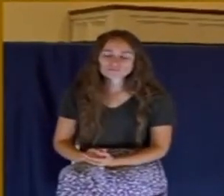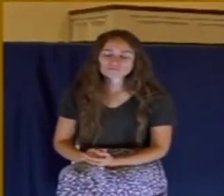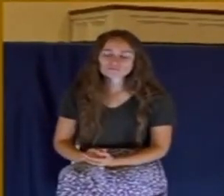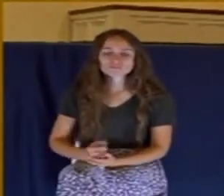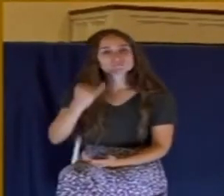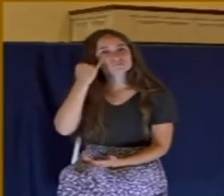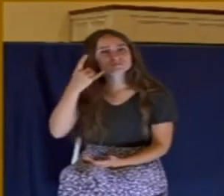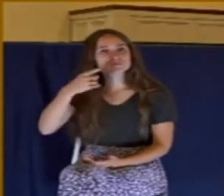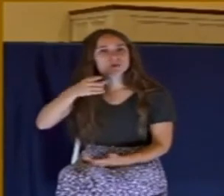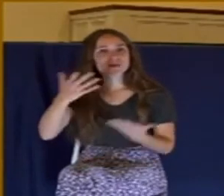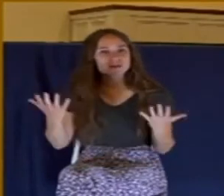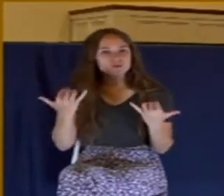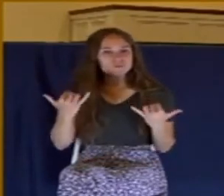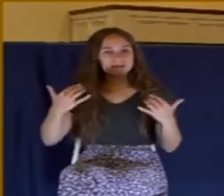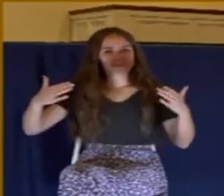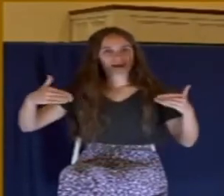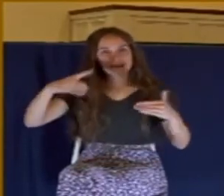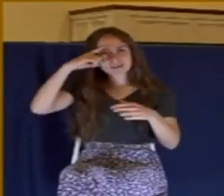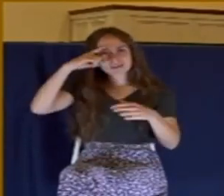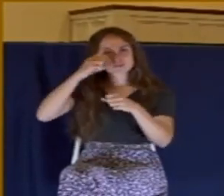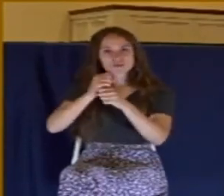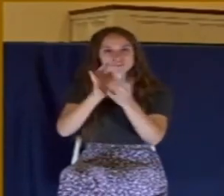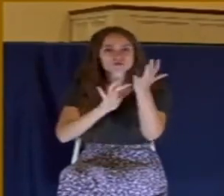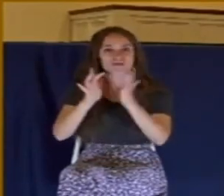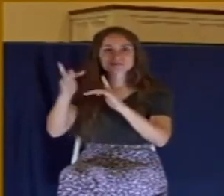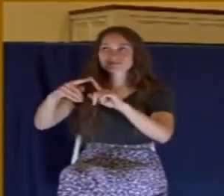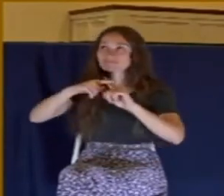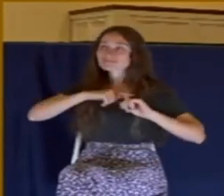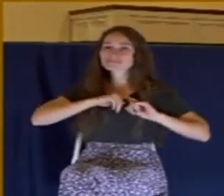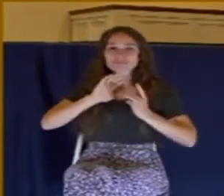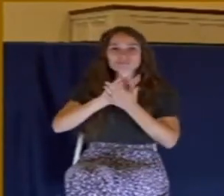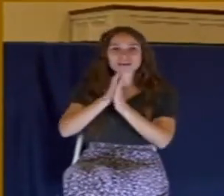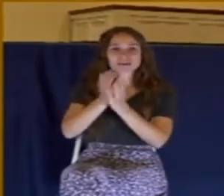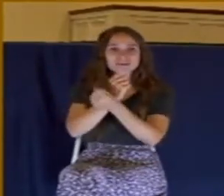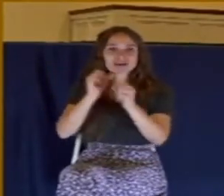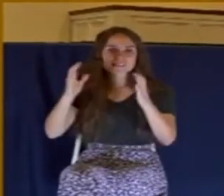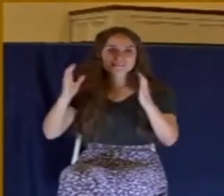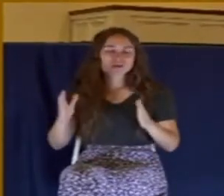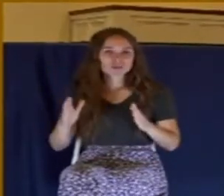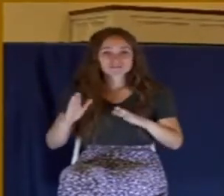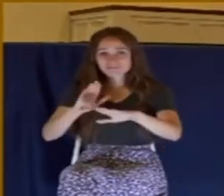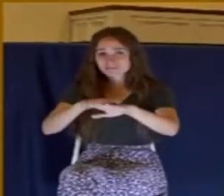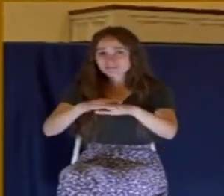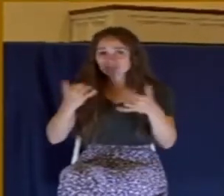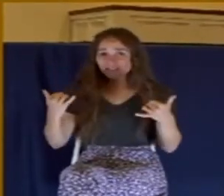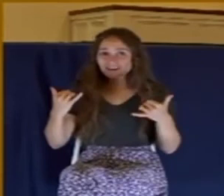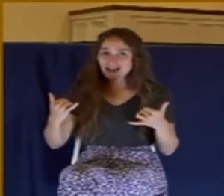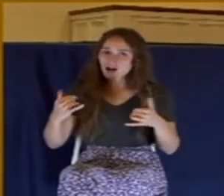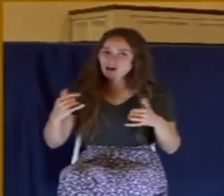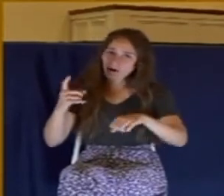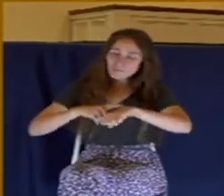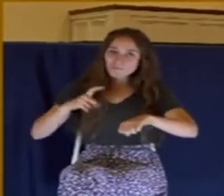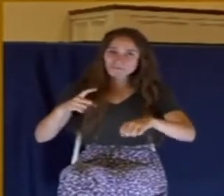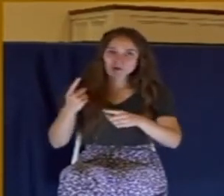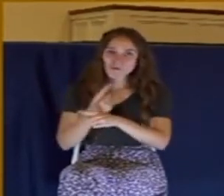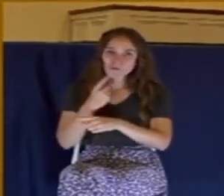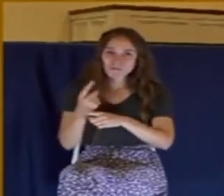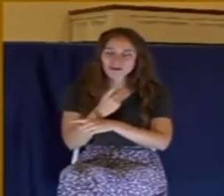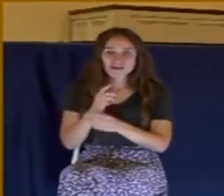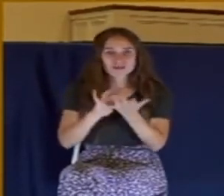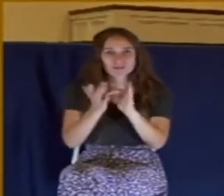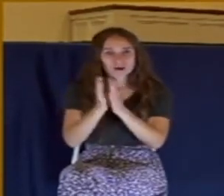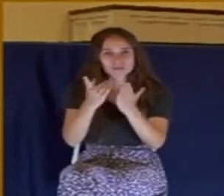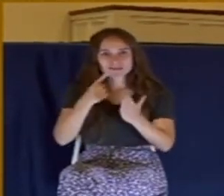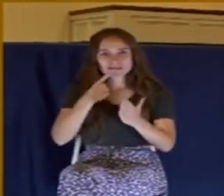If you're here today and you've never trusted Jesus as your Savior, let me just say, right now is the time. The Bible says now is the accepted time. Now is the